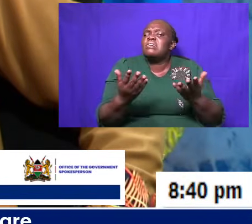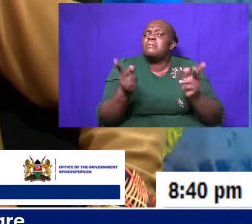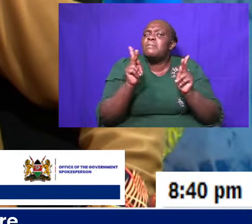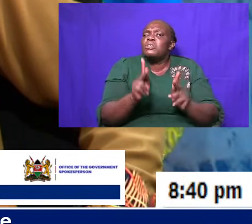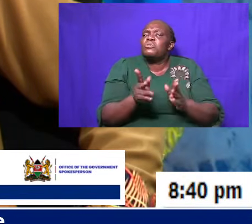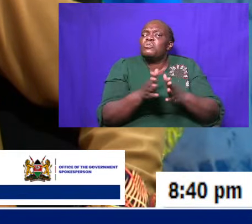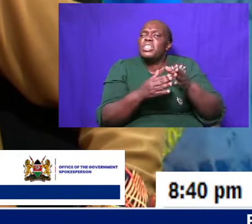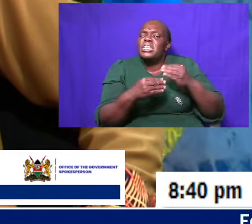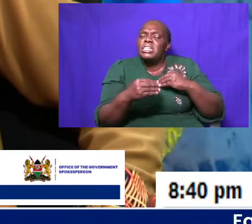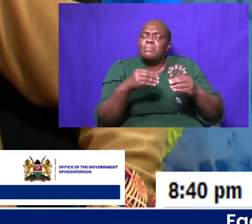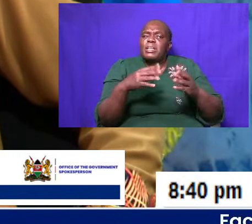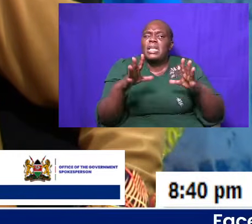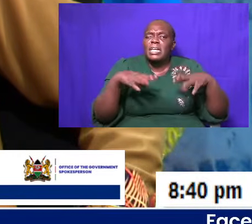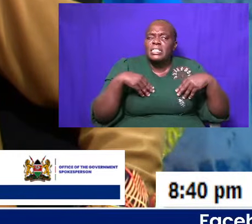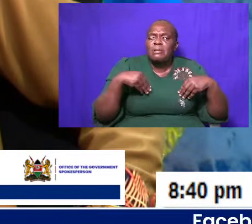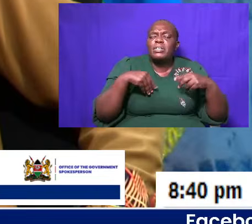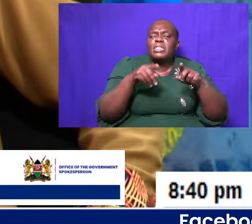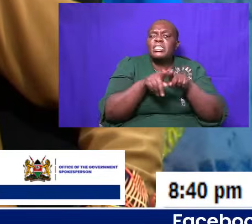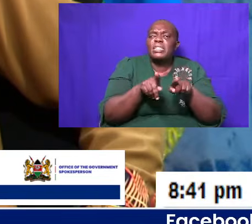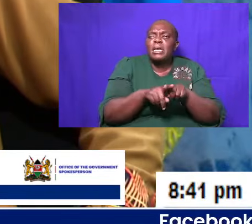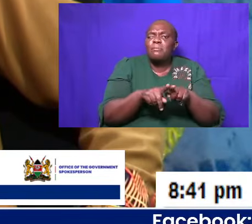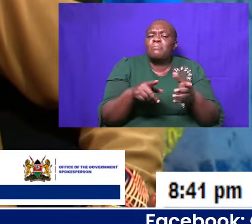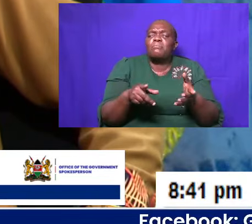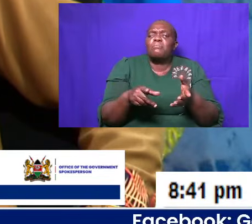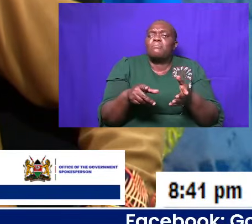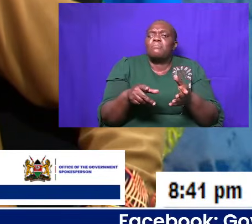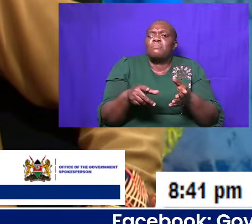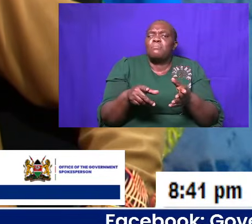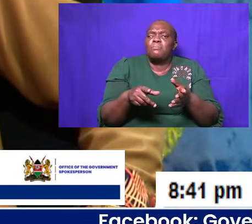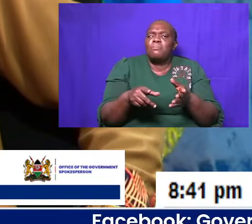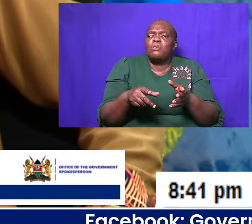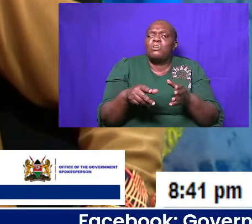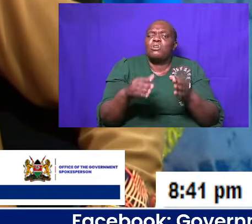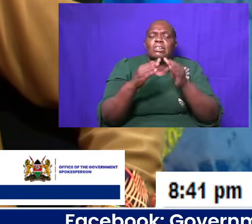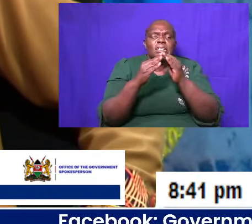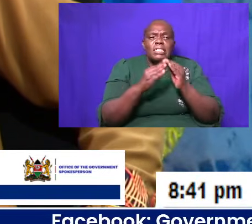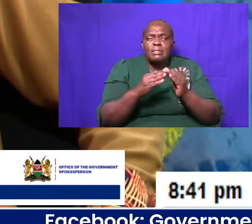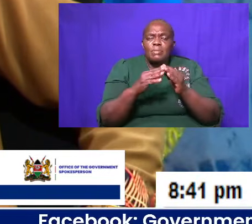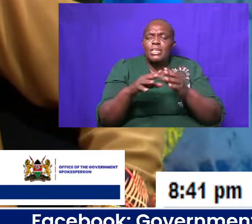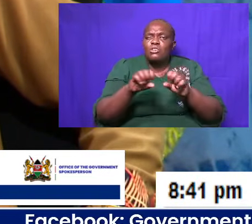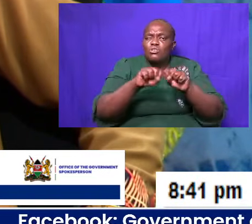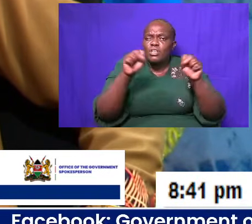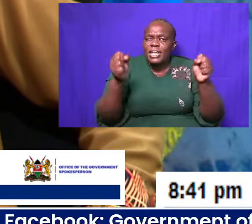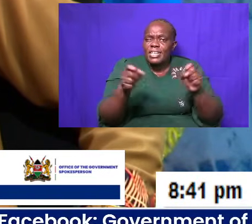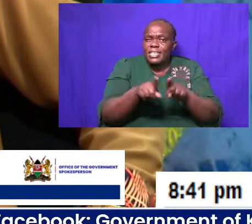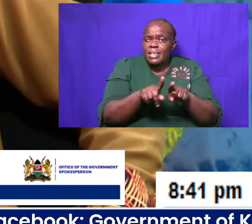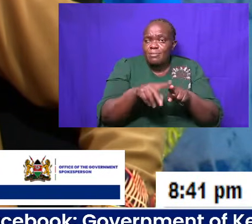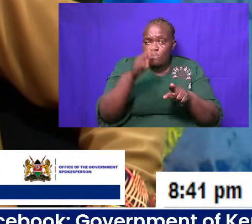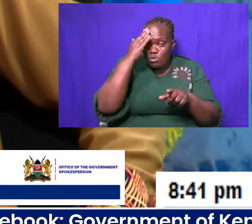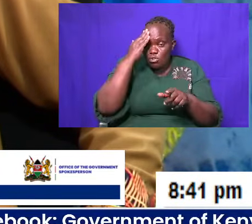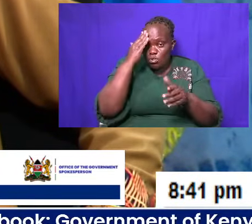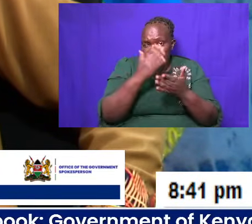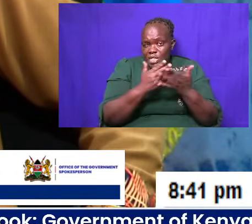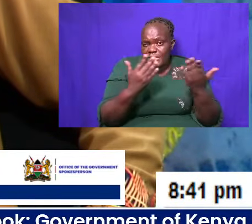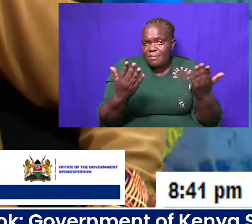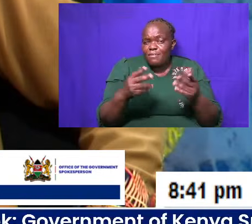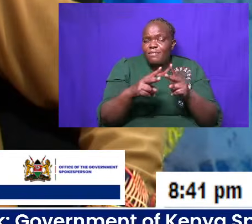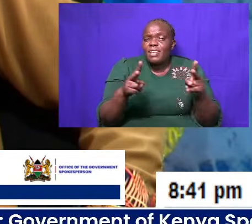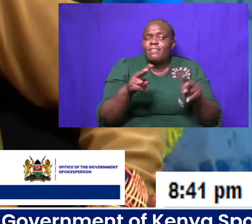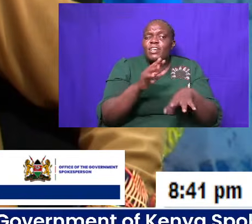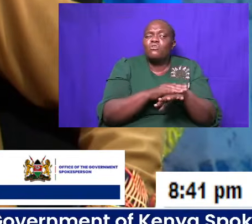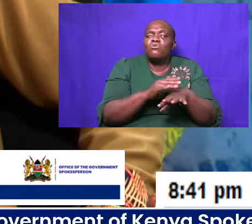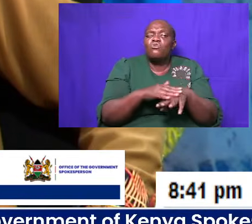minorities, in a highly ethnic society where we vote on tribal, you know, and that determines whether you get sometimes